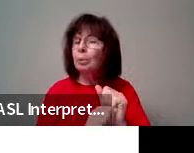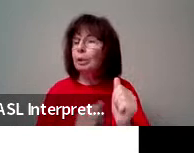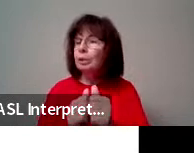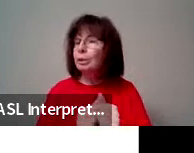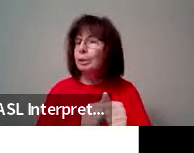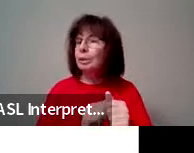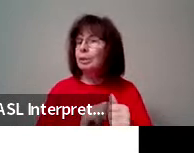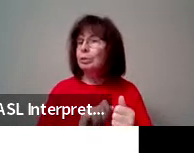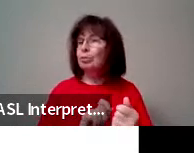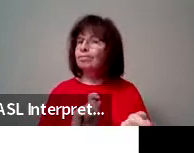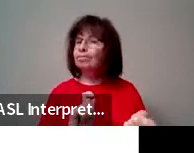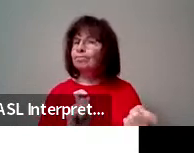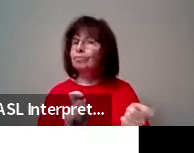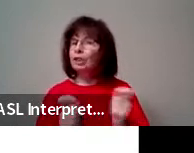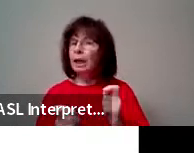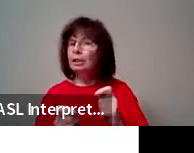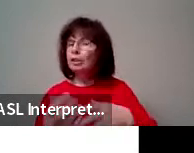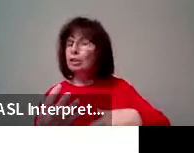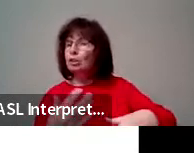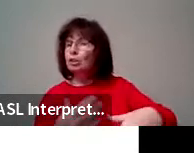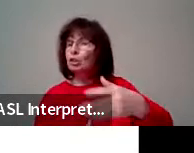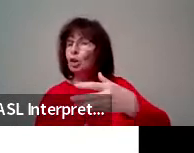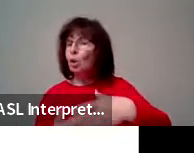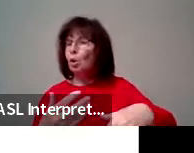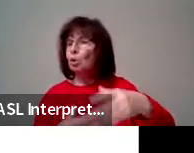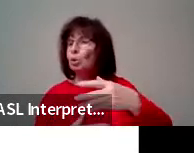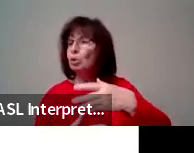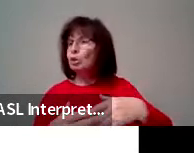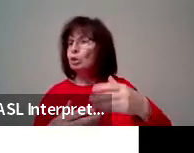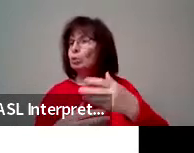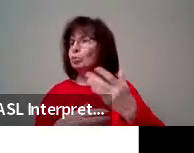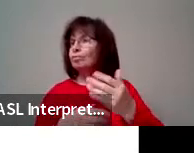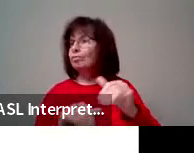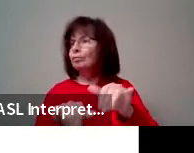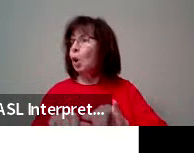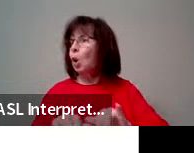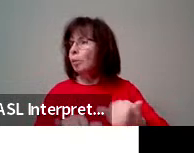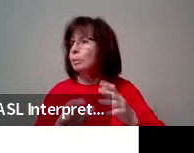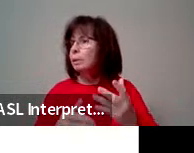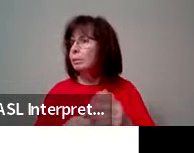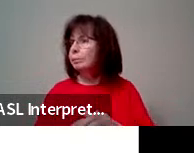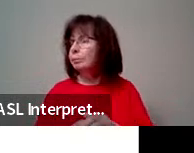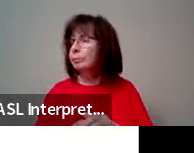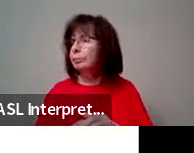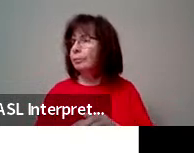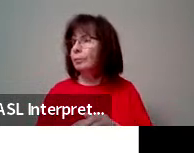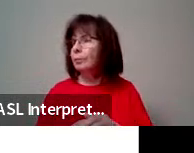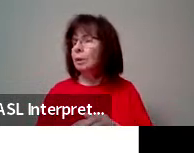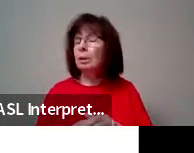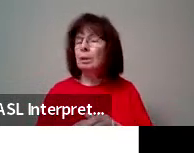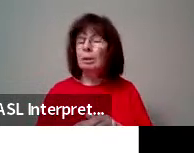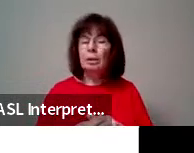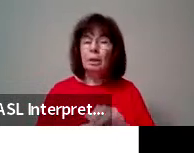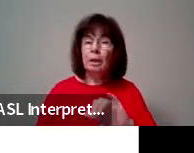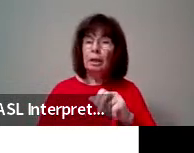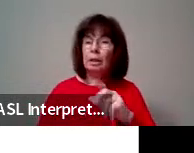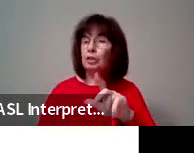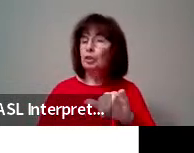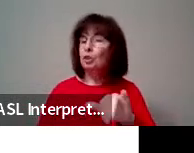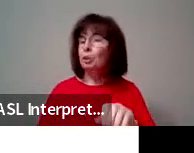social norms, that we are where we are. And to Julie's point, COVID is not